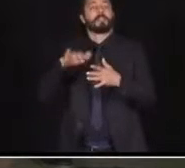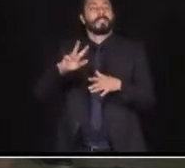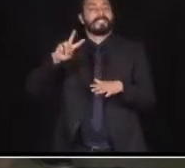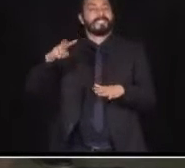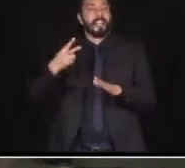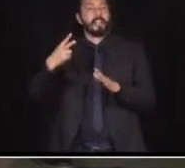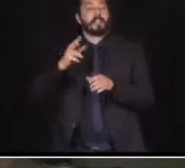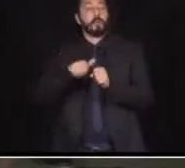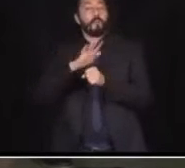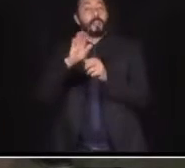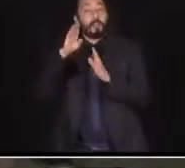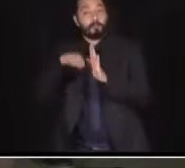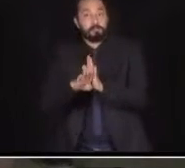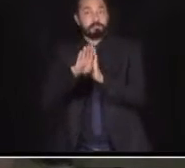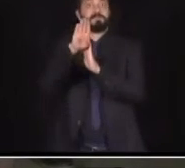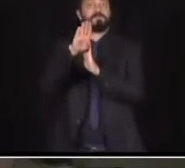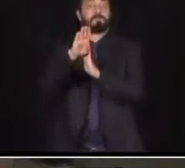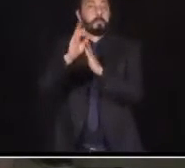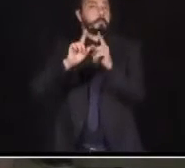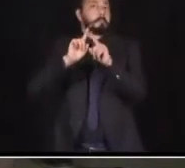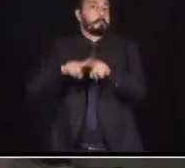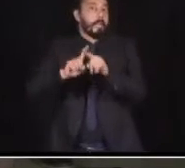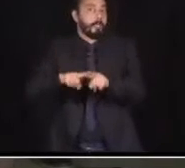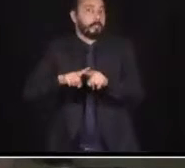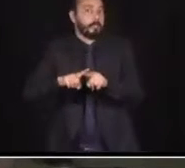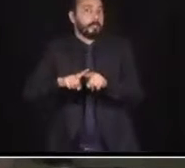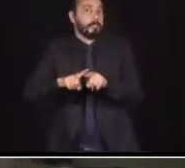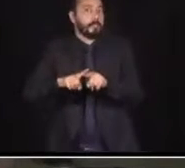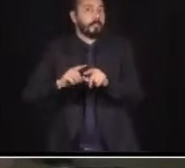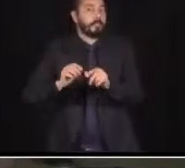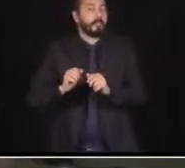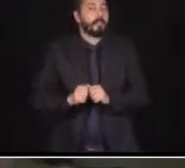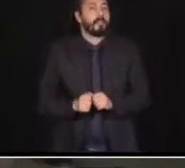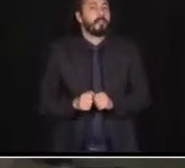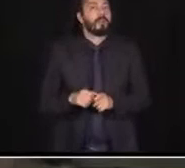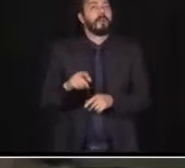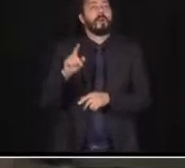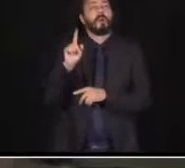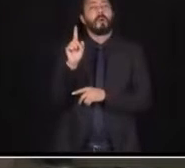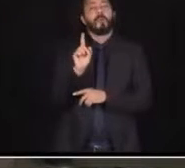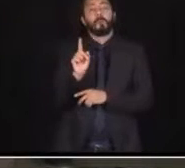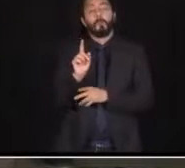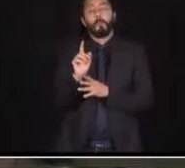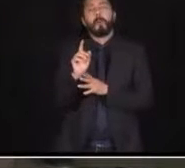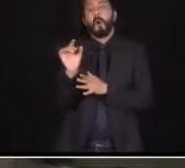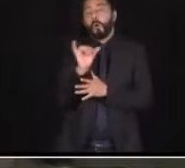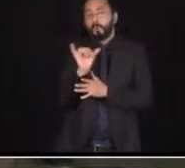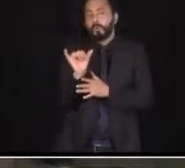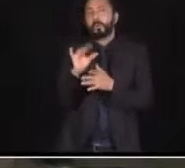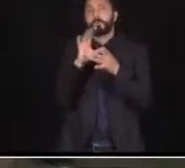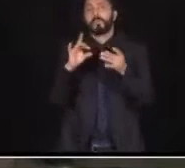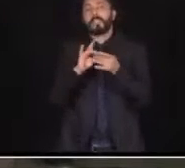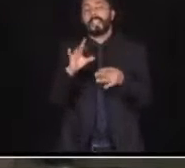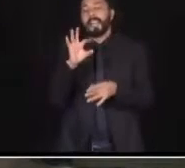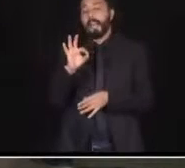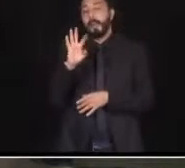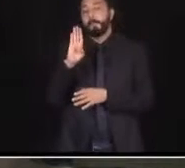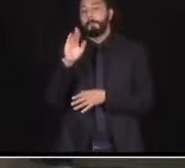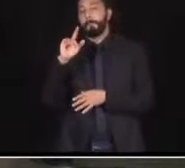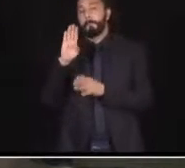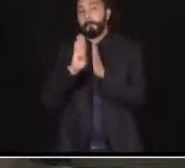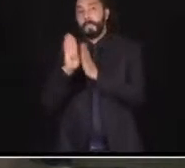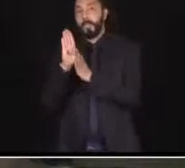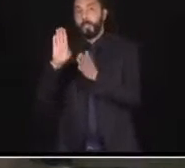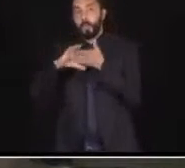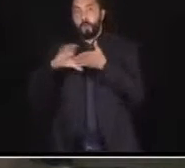Yeah. It also says there's about $9 billion in program spending that hasn't been allocated yet. So is the plan to use that